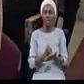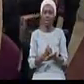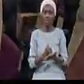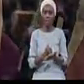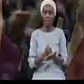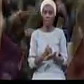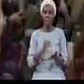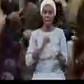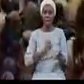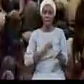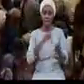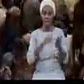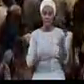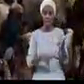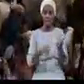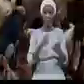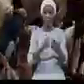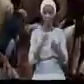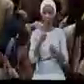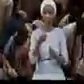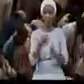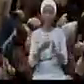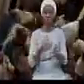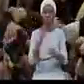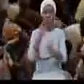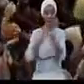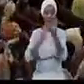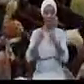I'm reading to you from Isaiah chapter